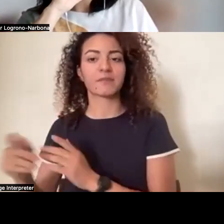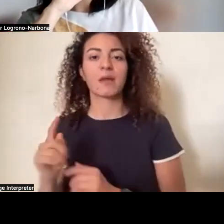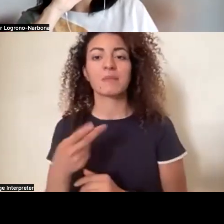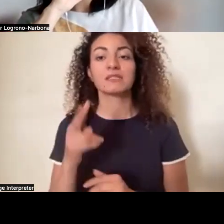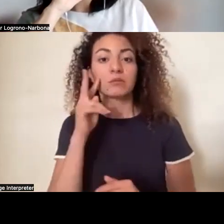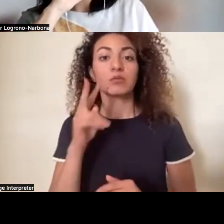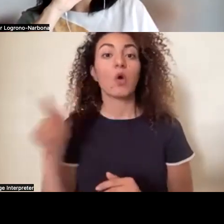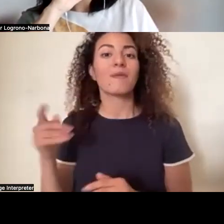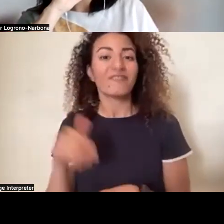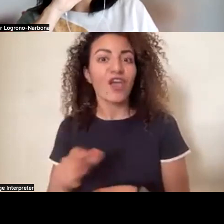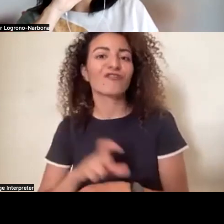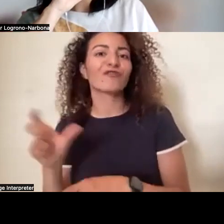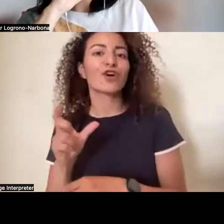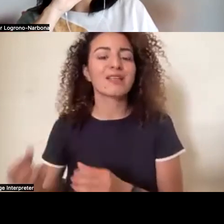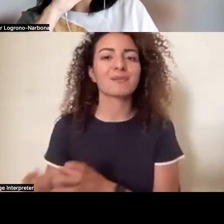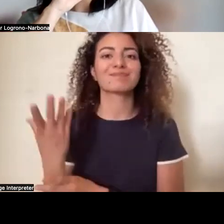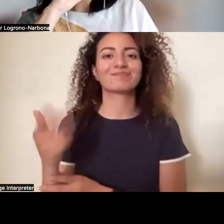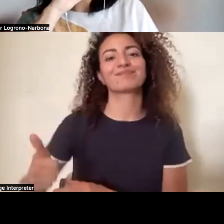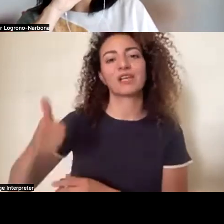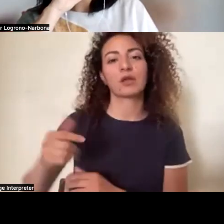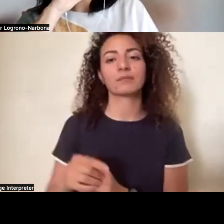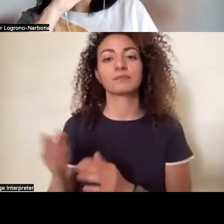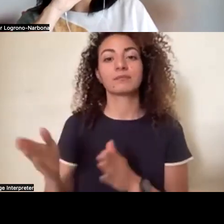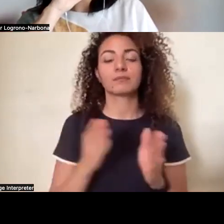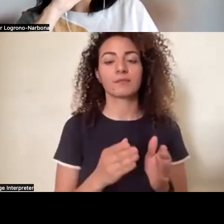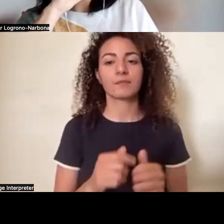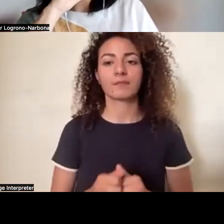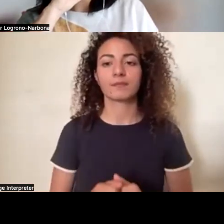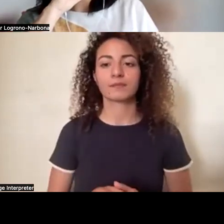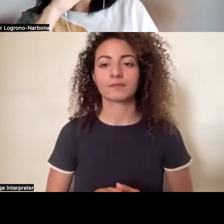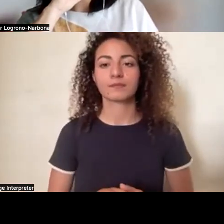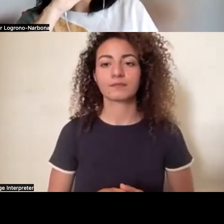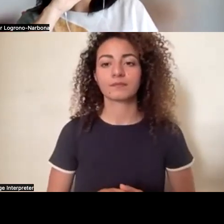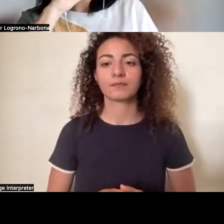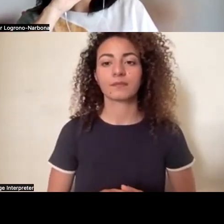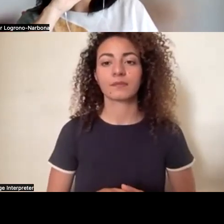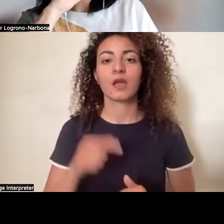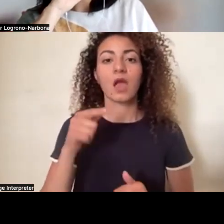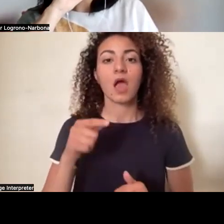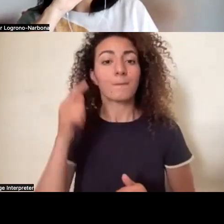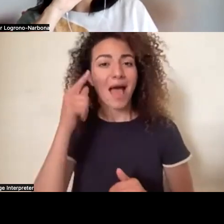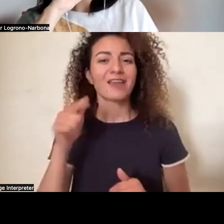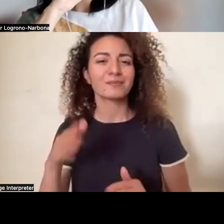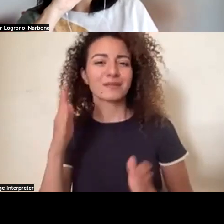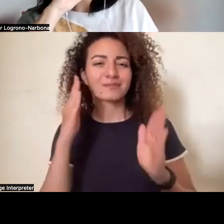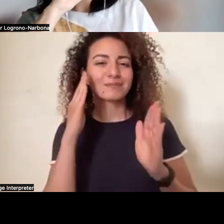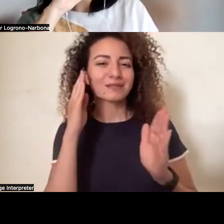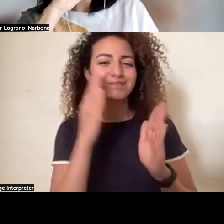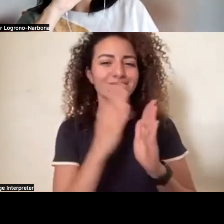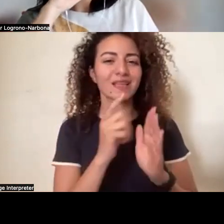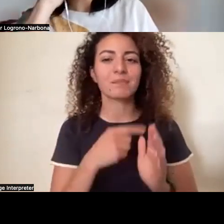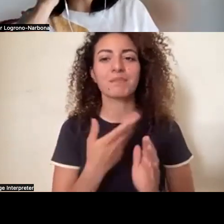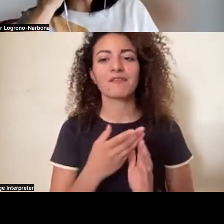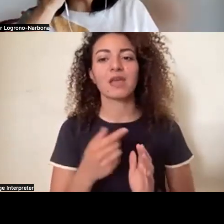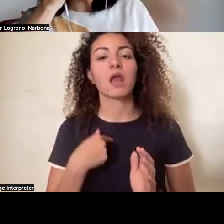some opportunity here. Now, despite the fact that it is not targeted, I still think it is for sure